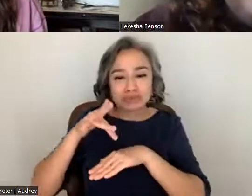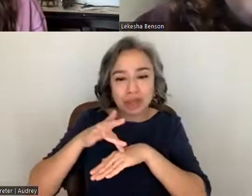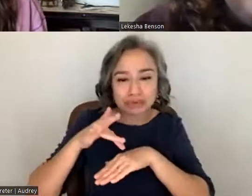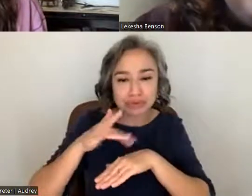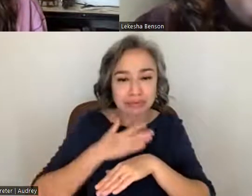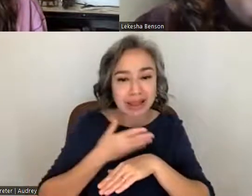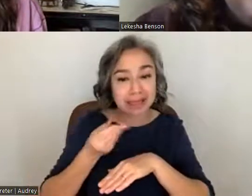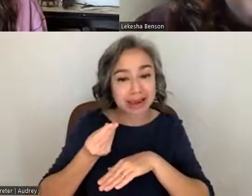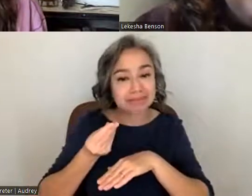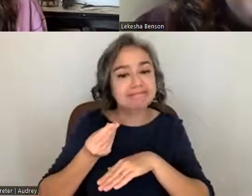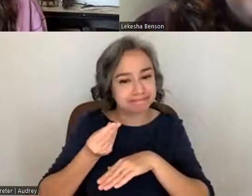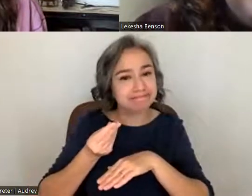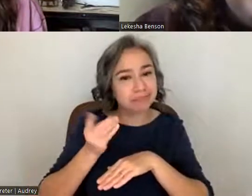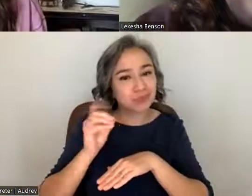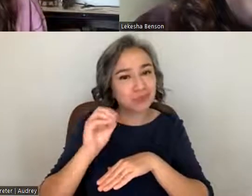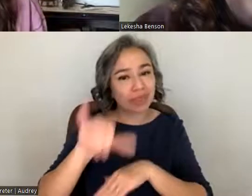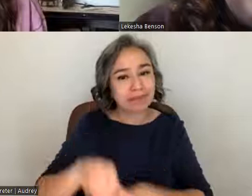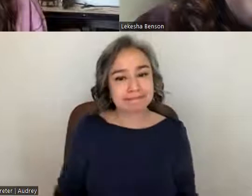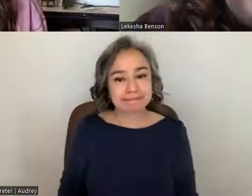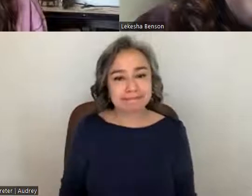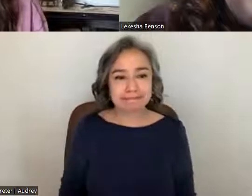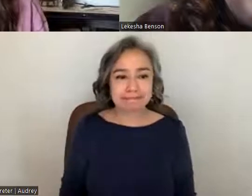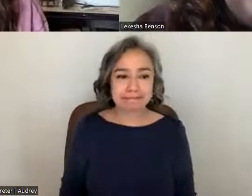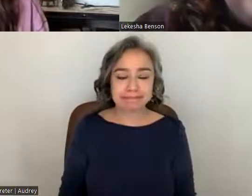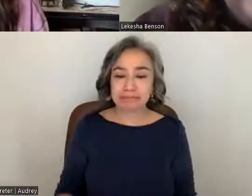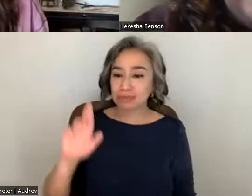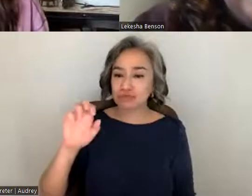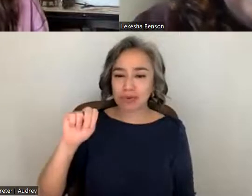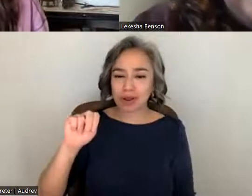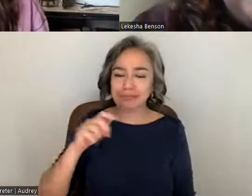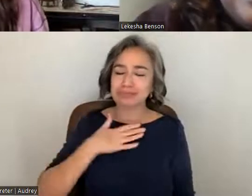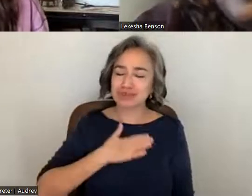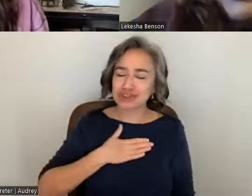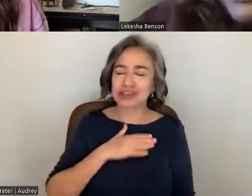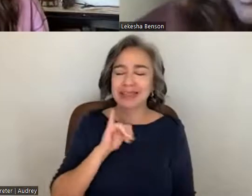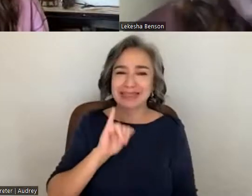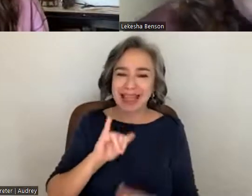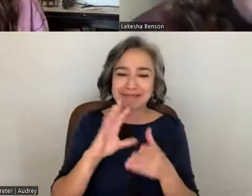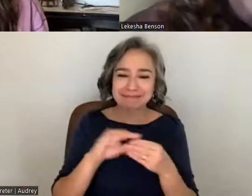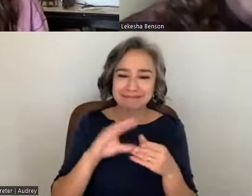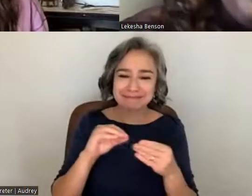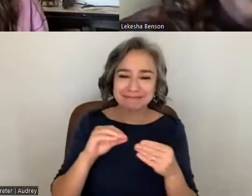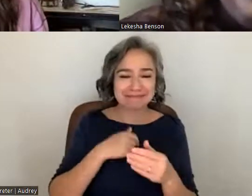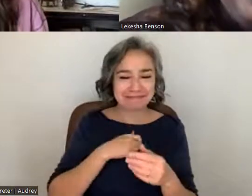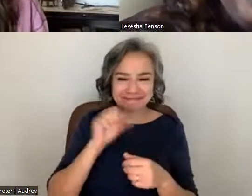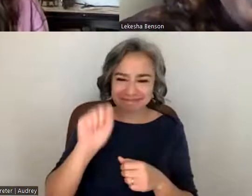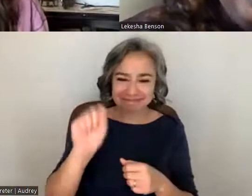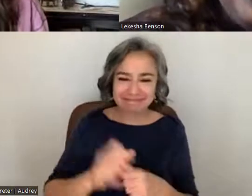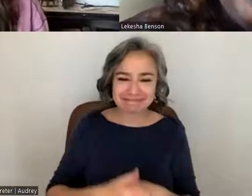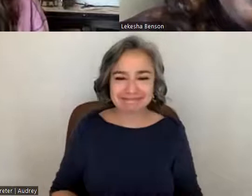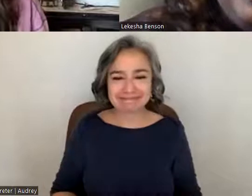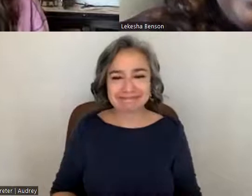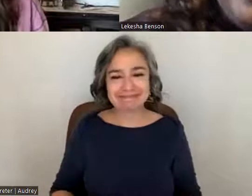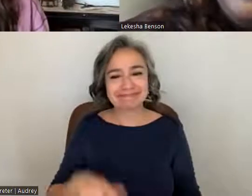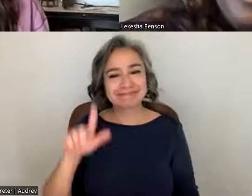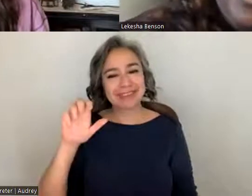Appreciate that breakdown, Elena. Absolutely. Lekesha. I was going to piggyback off of something that she